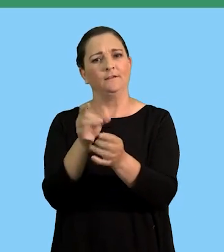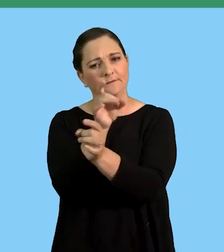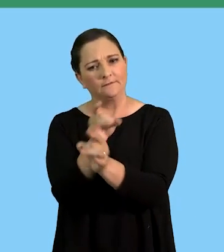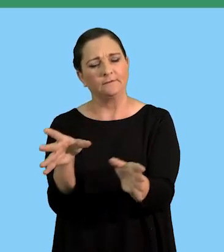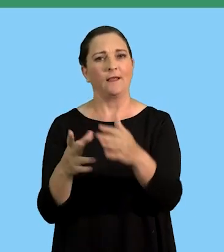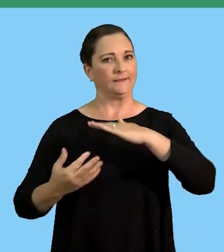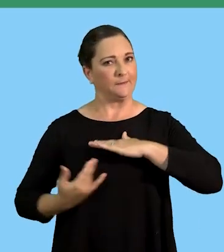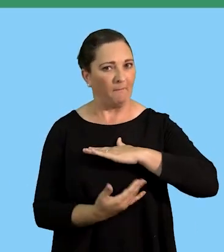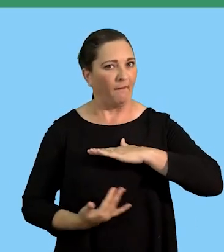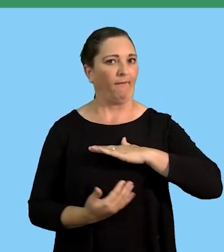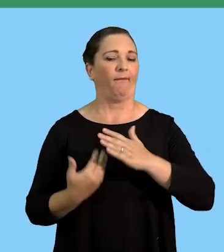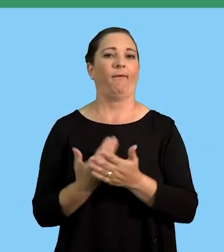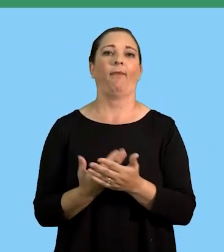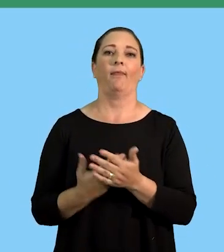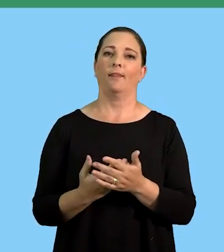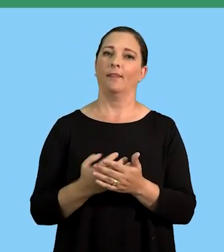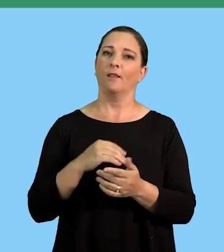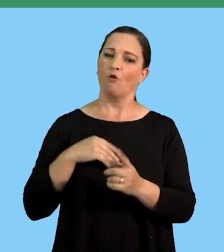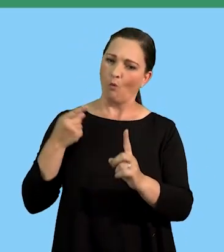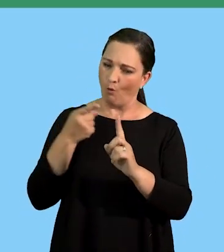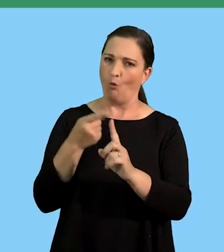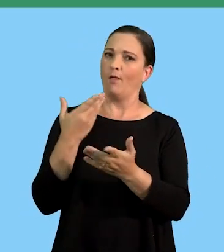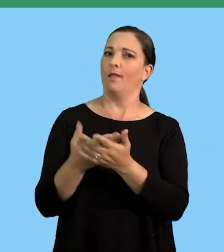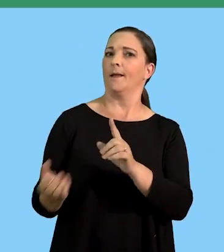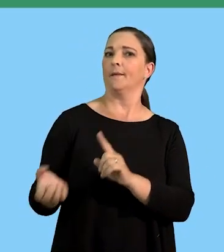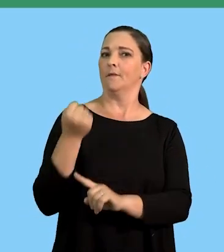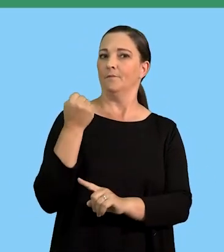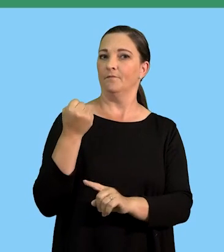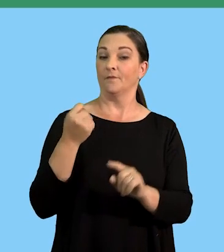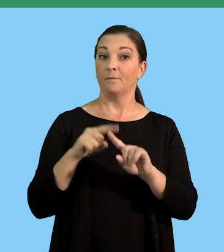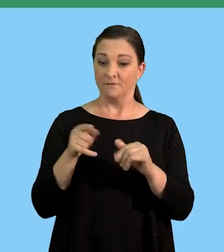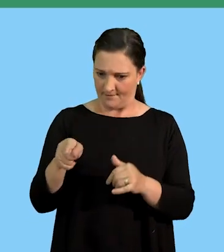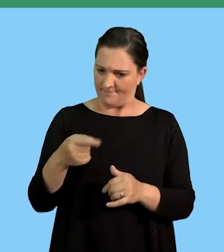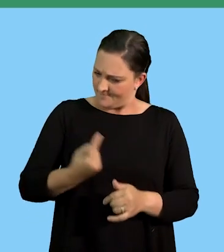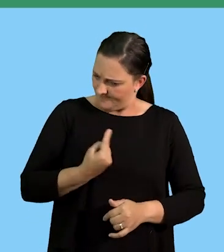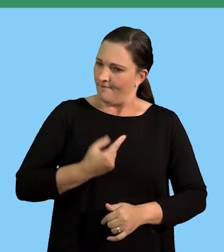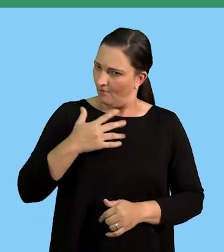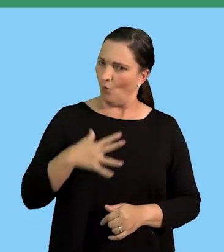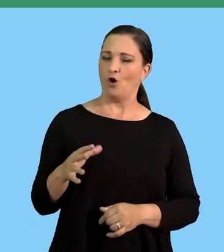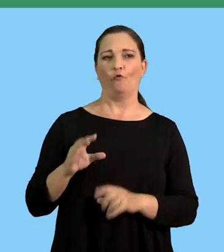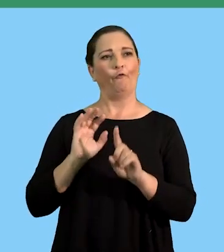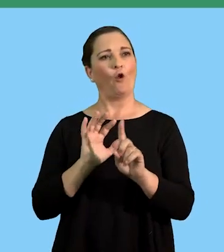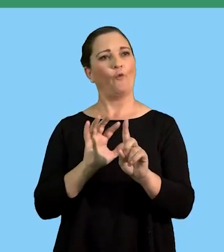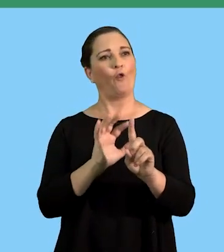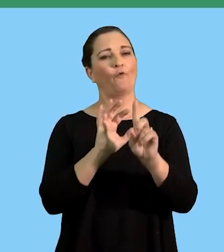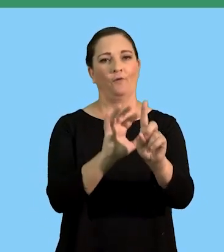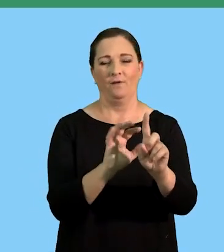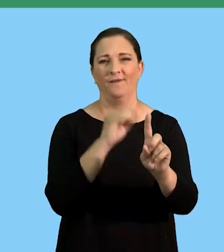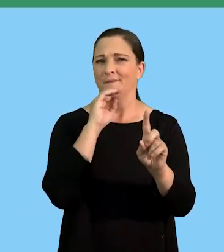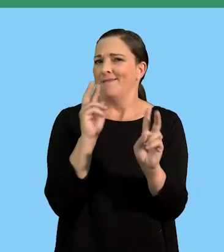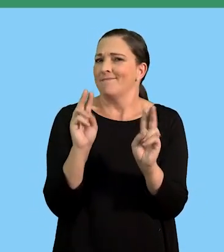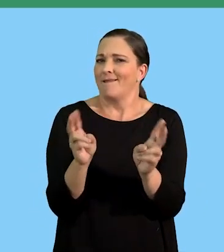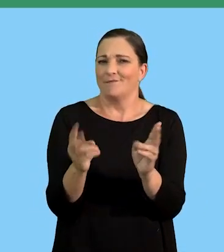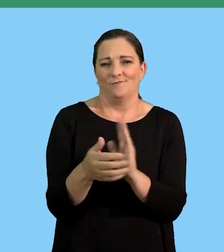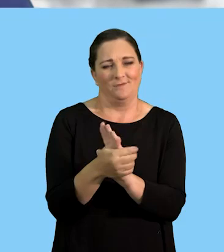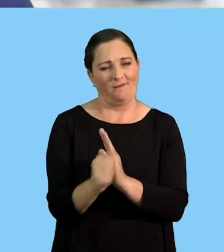it involves the establishing of a clear vision and sharing it with others so that they willingly follow. So, we are talking about